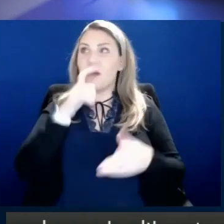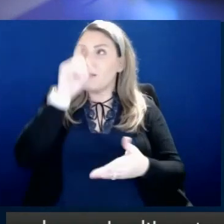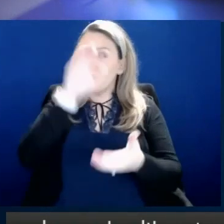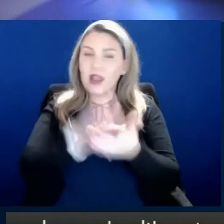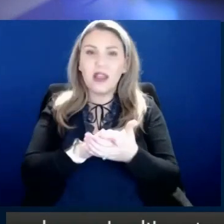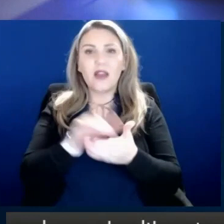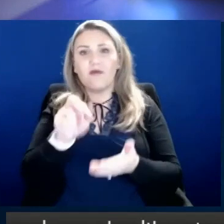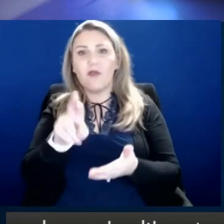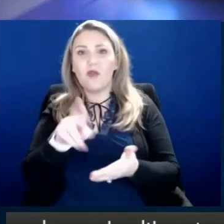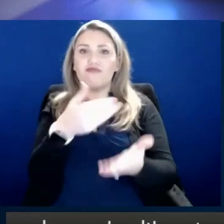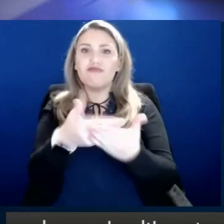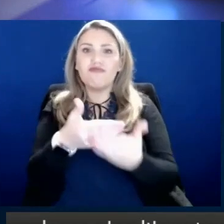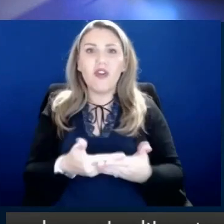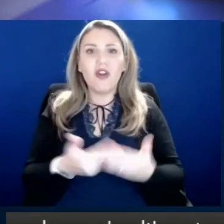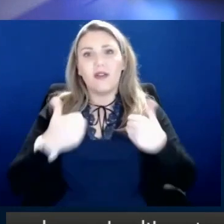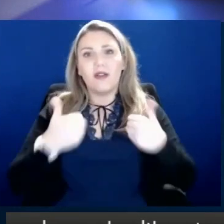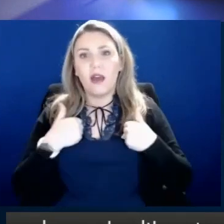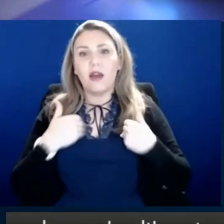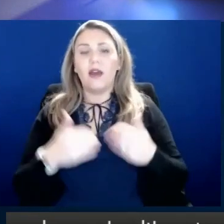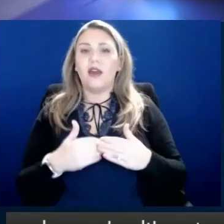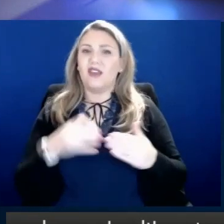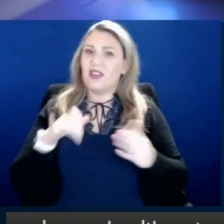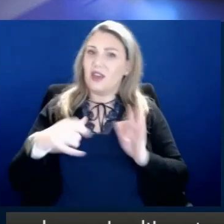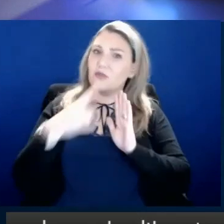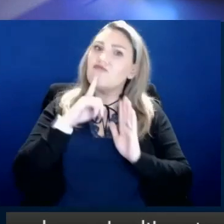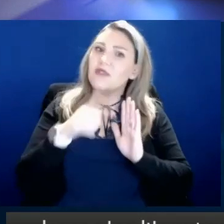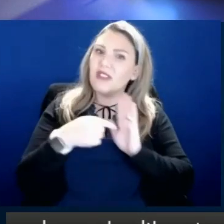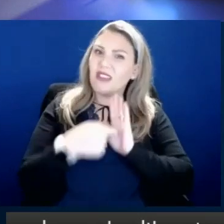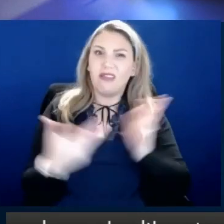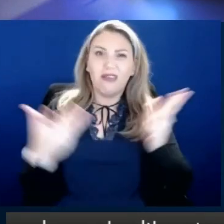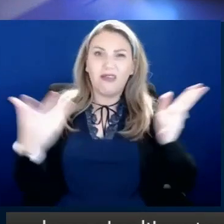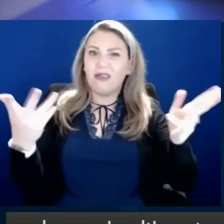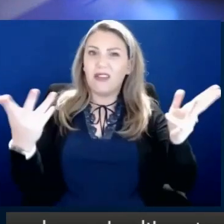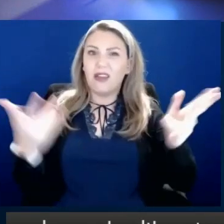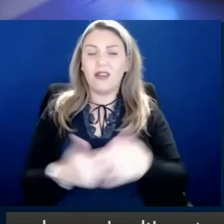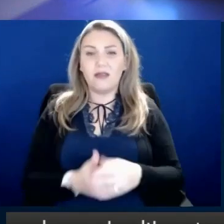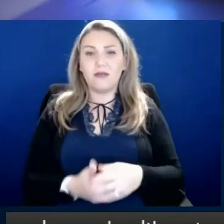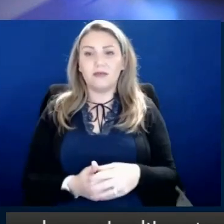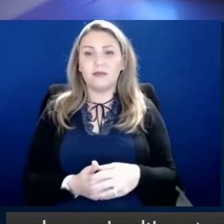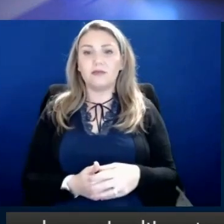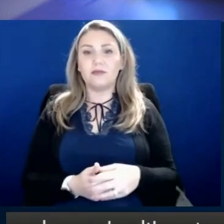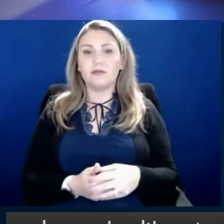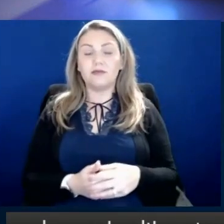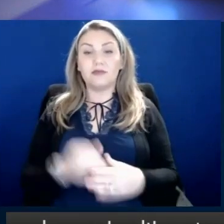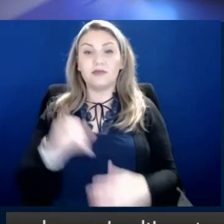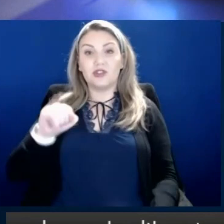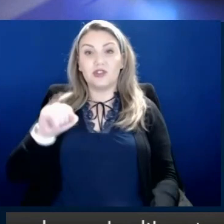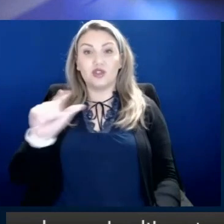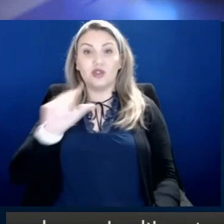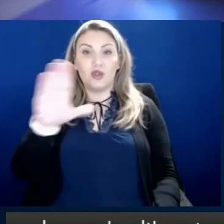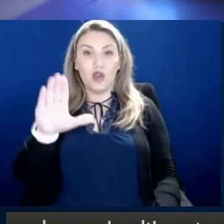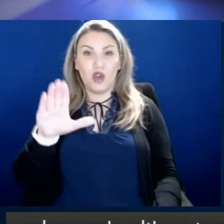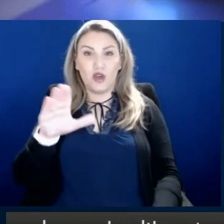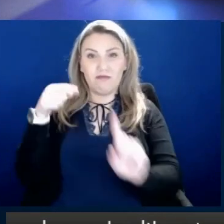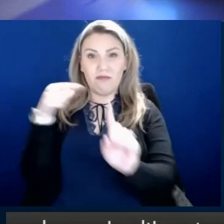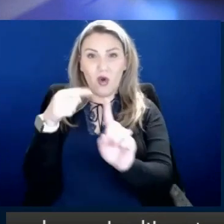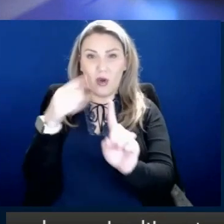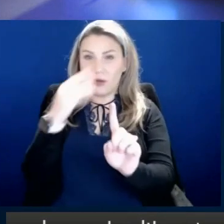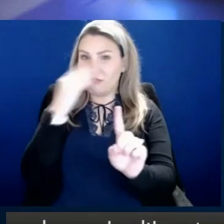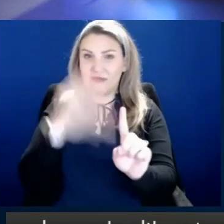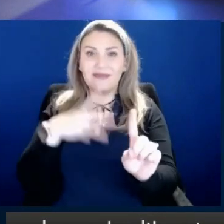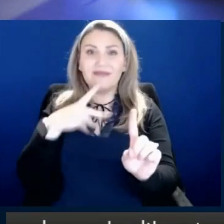long haul, or is this really a thing? And I think to Jill's point, it's like, who cares? You had COVID, and